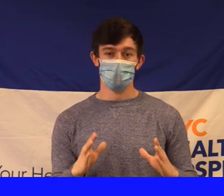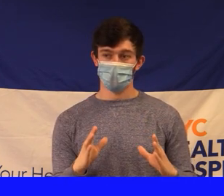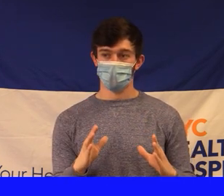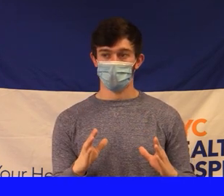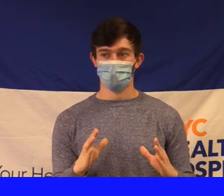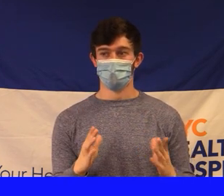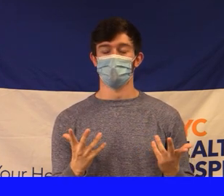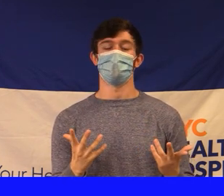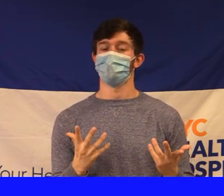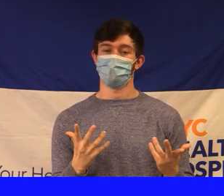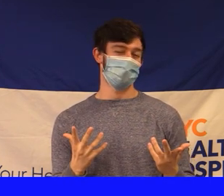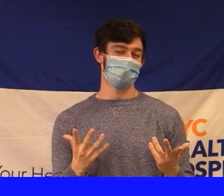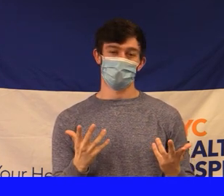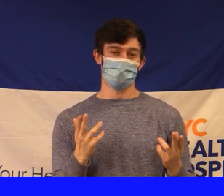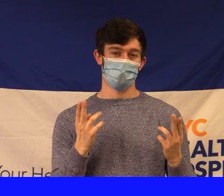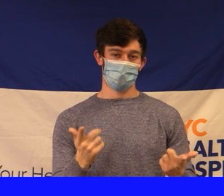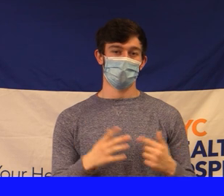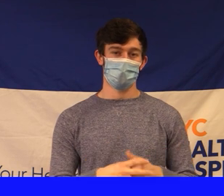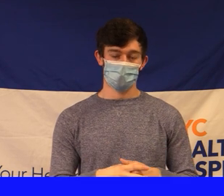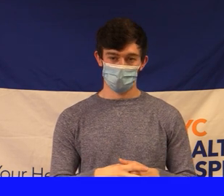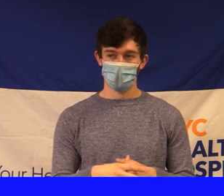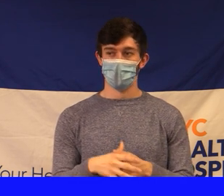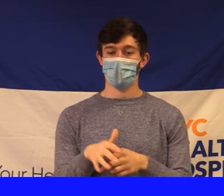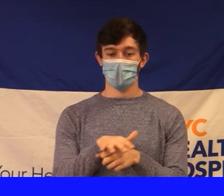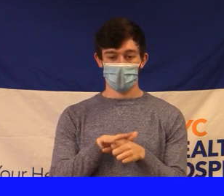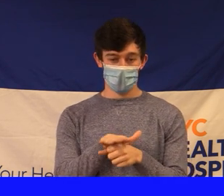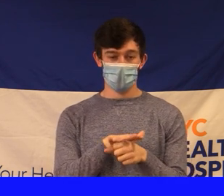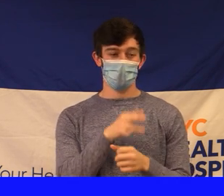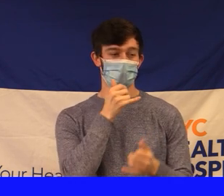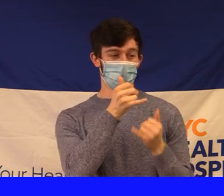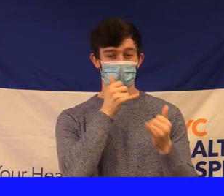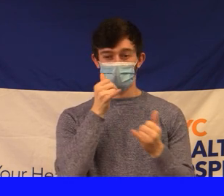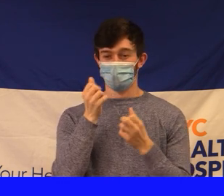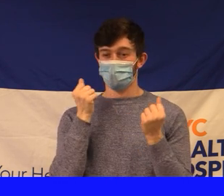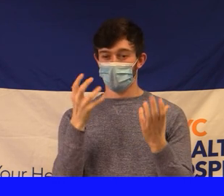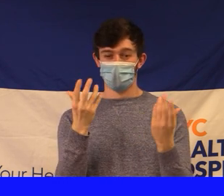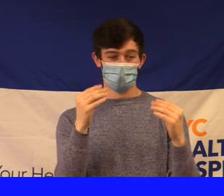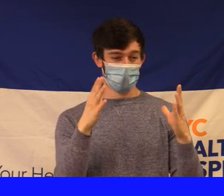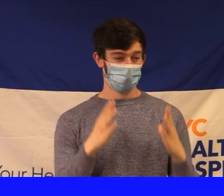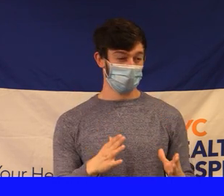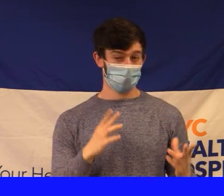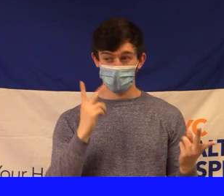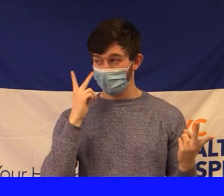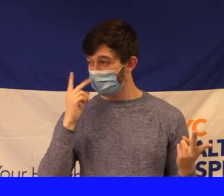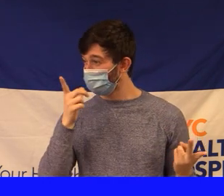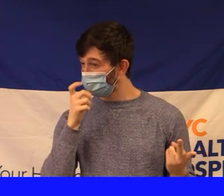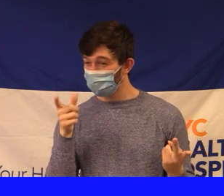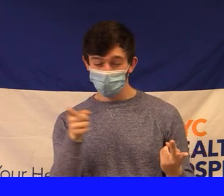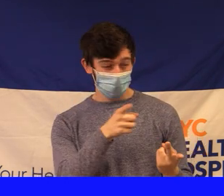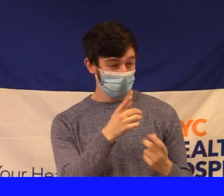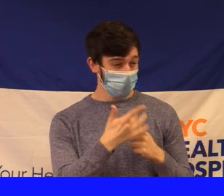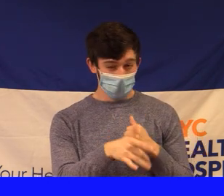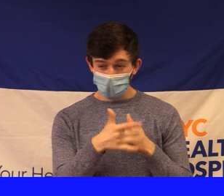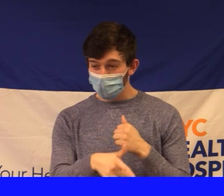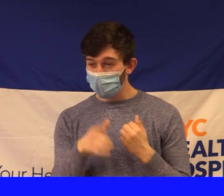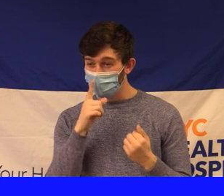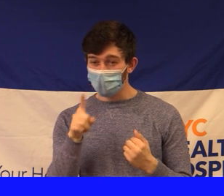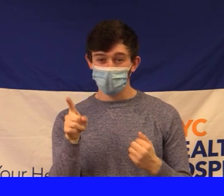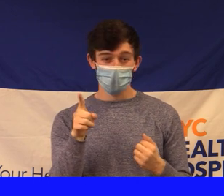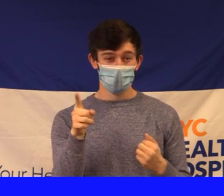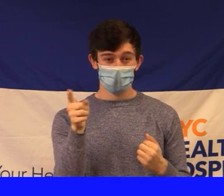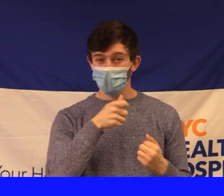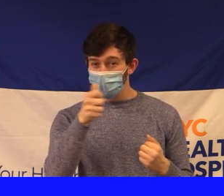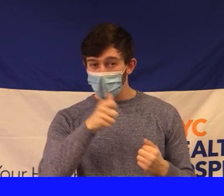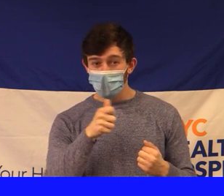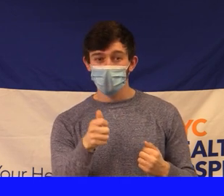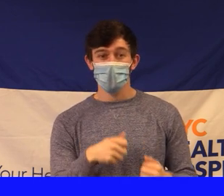poor in some cases. Facilities calling multiple vendors in succession to see who was available for